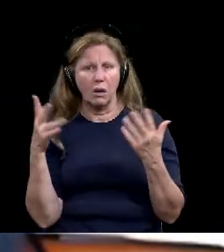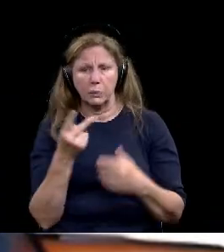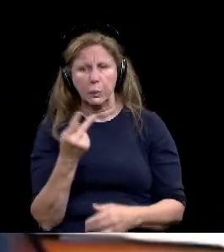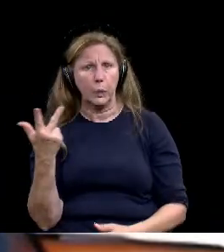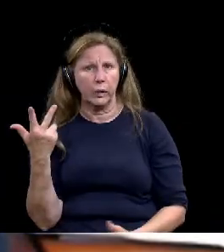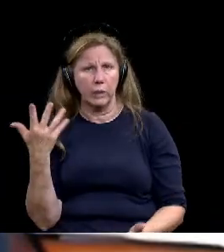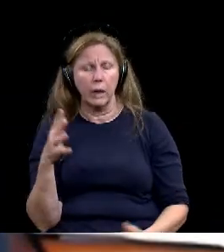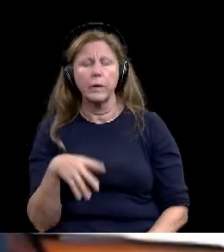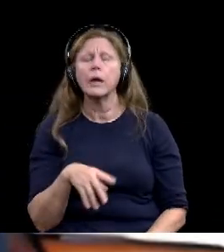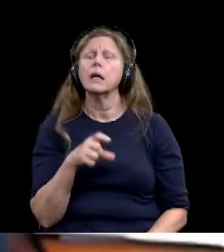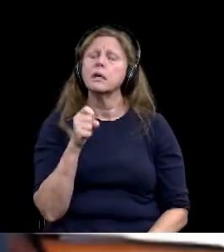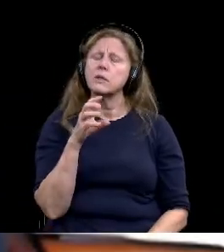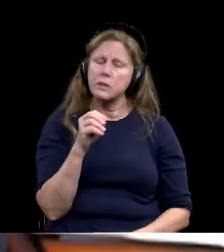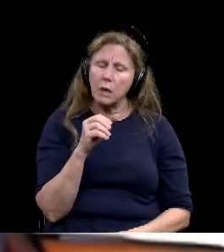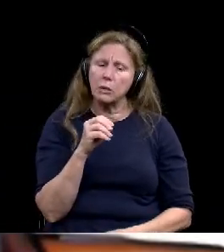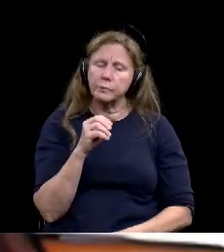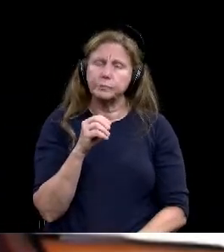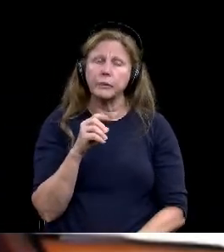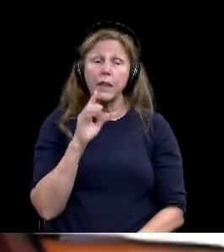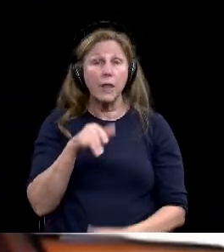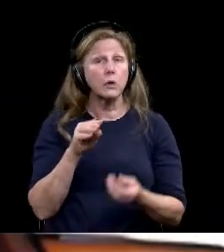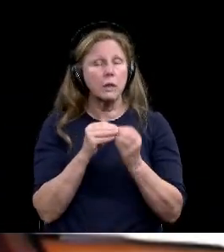has provided